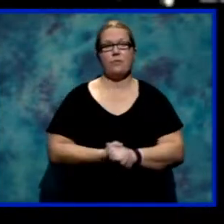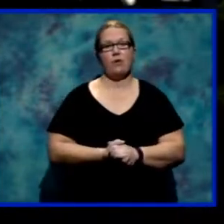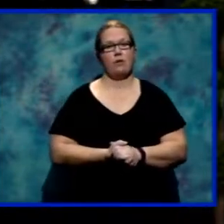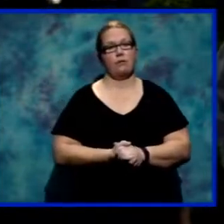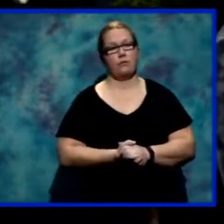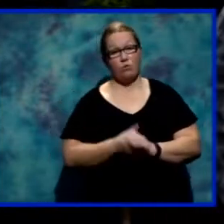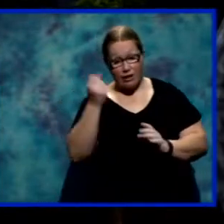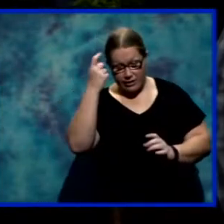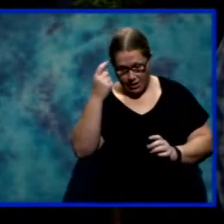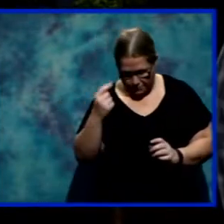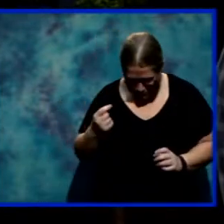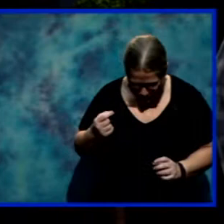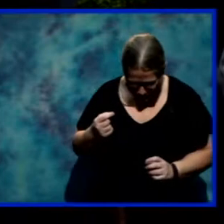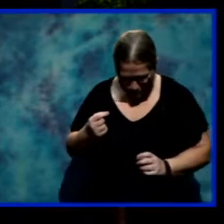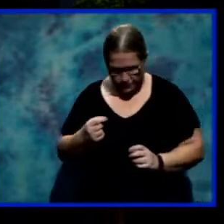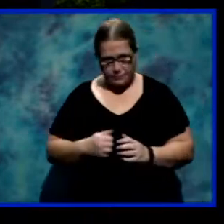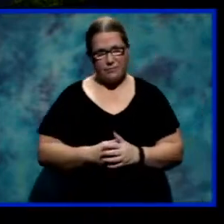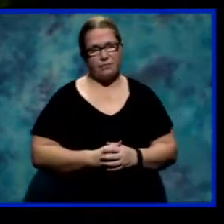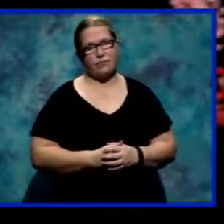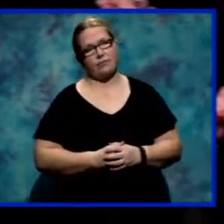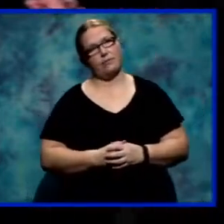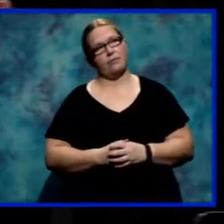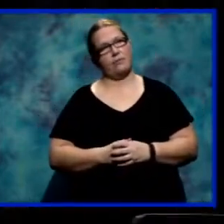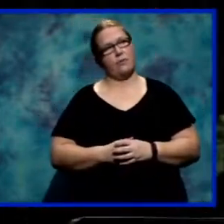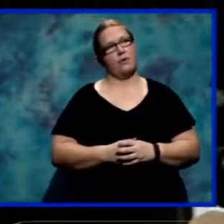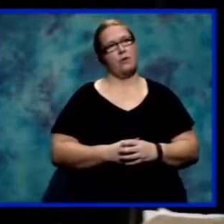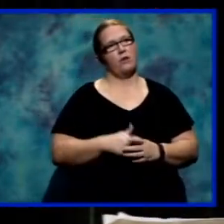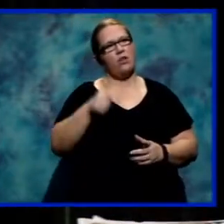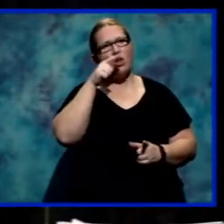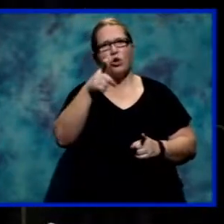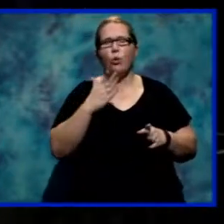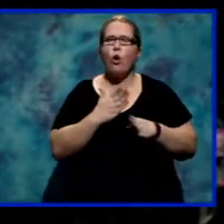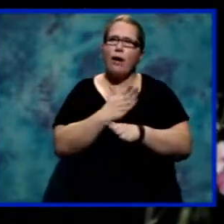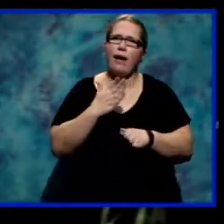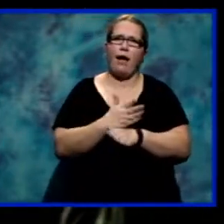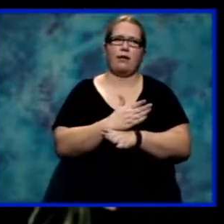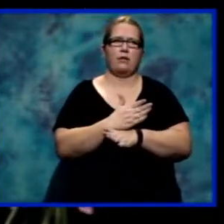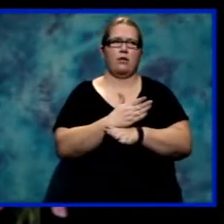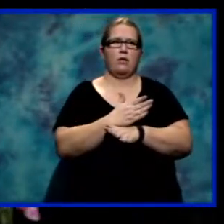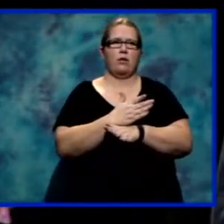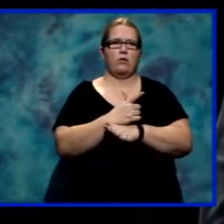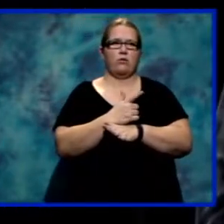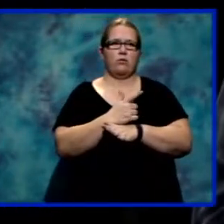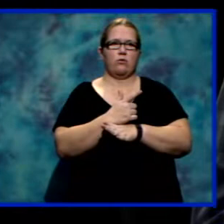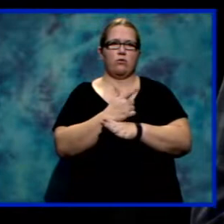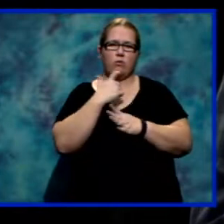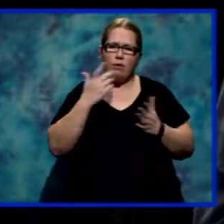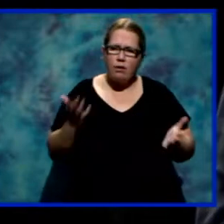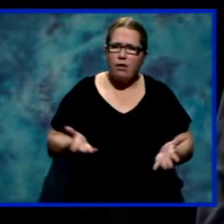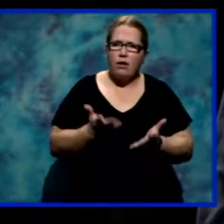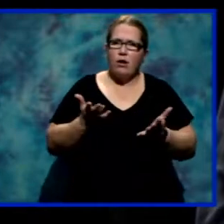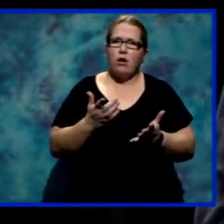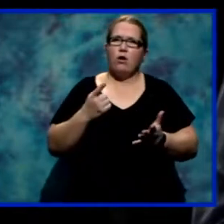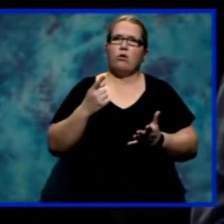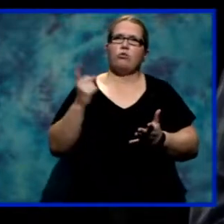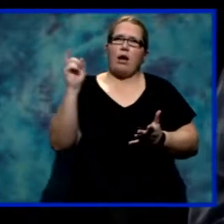Do you get it? You know, Claire, you work hard to persuade us to come to Yes We